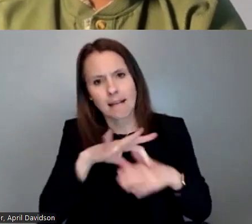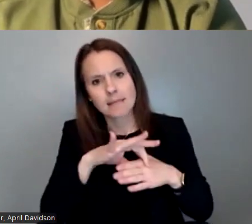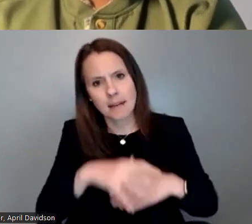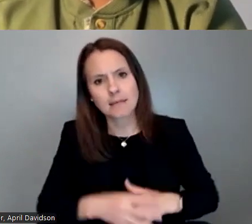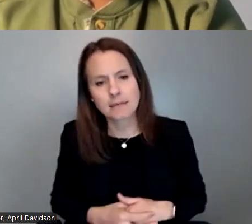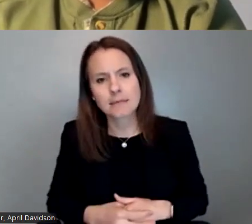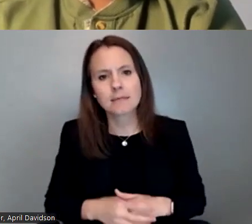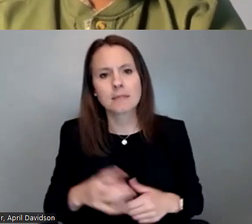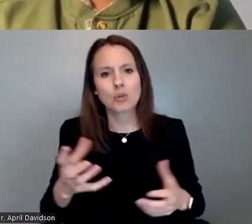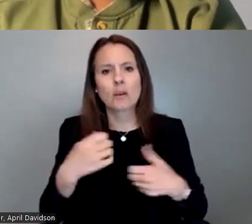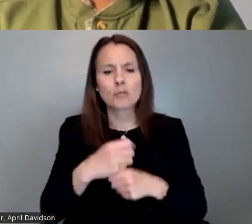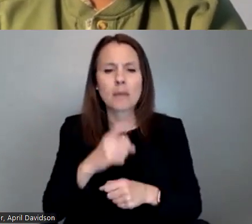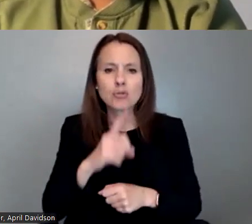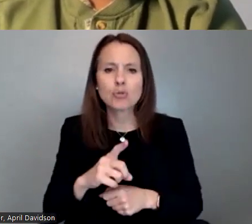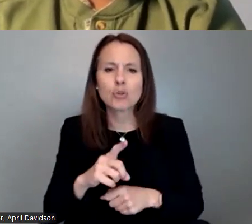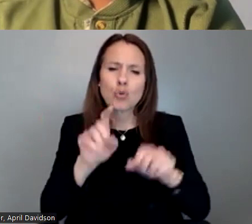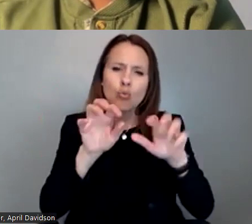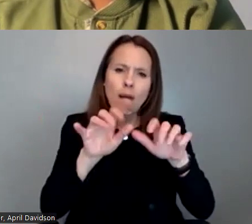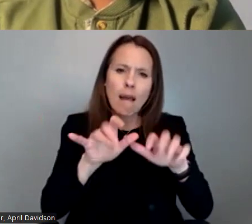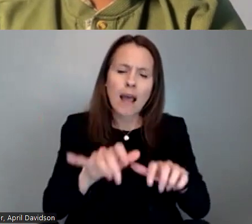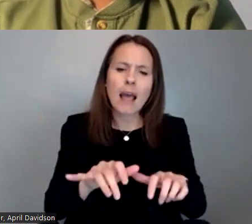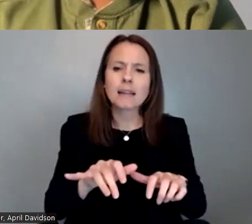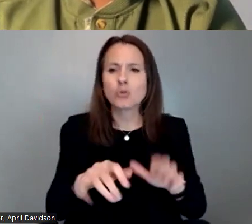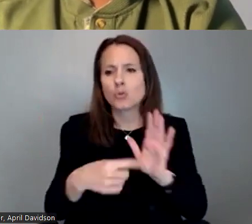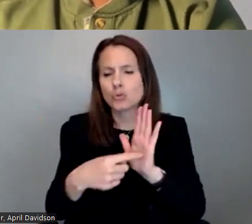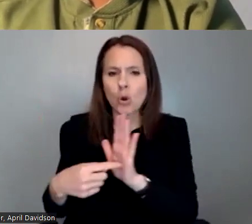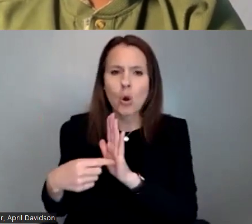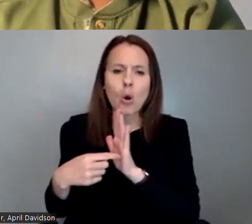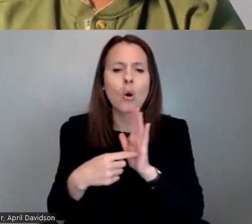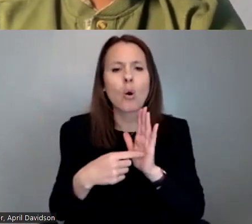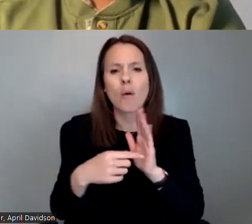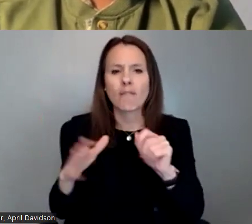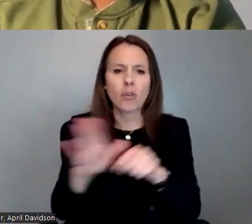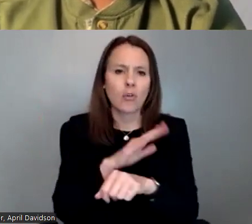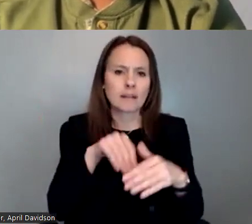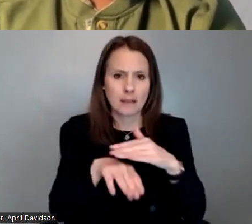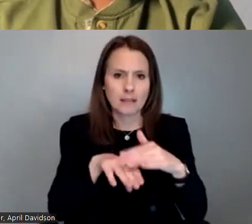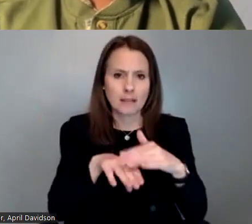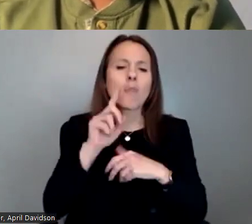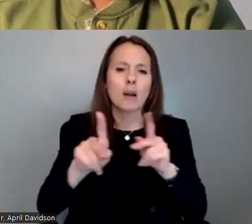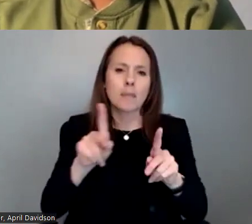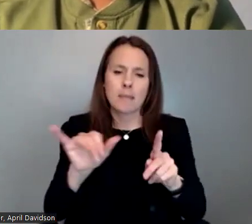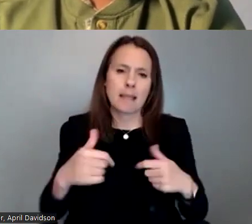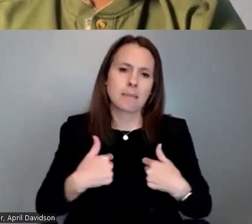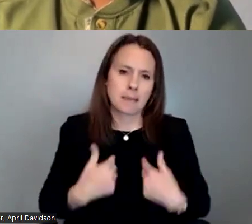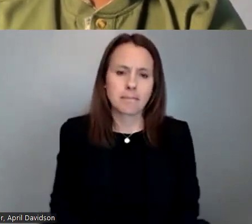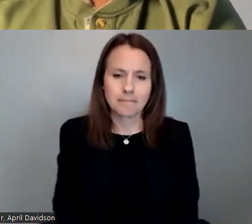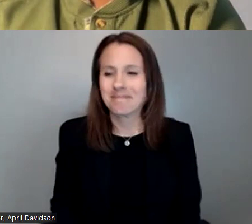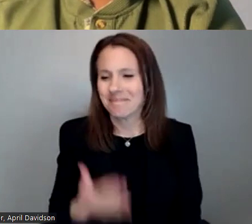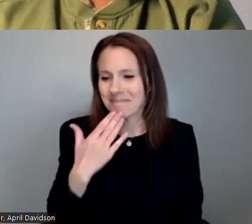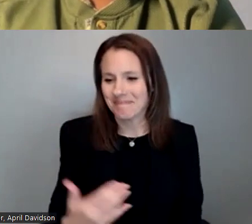make sure that you're writing it or presenting it so that it is accessible to people like myself. Thank